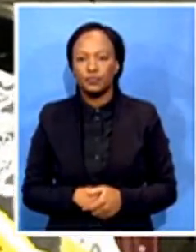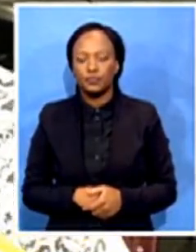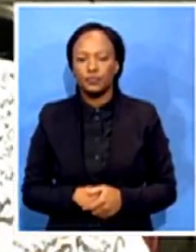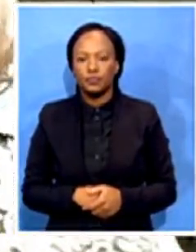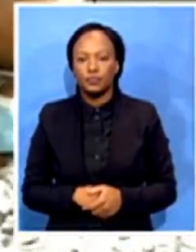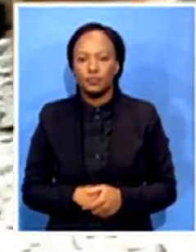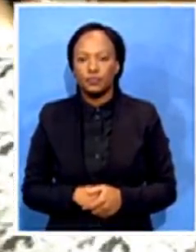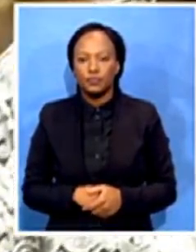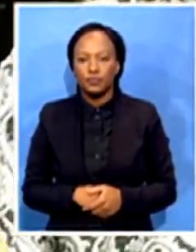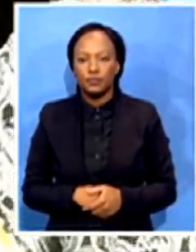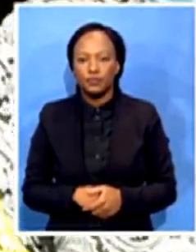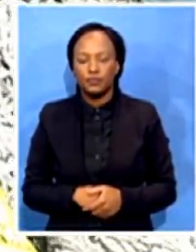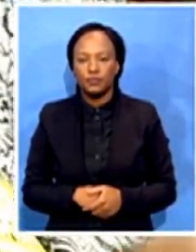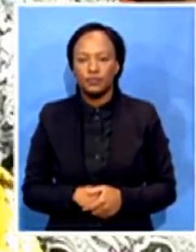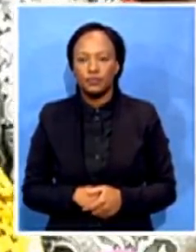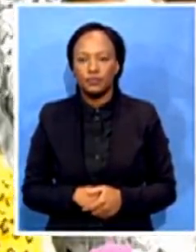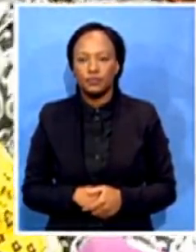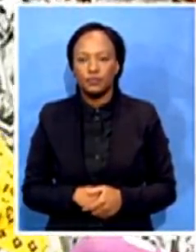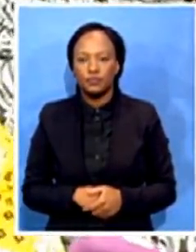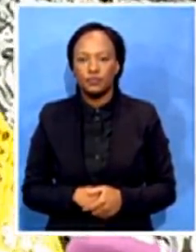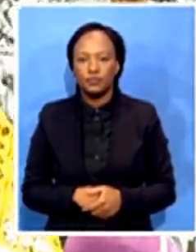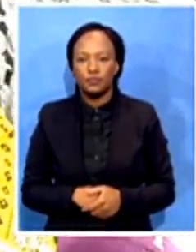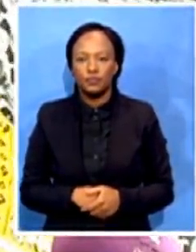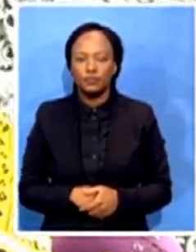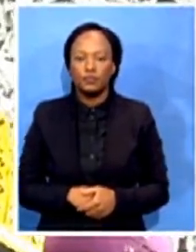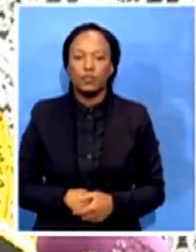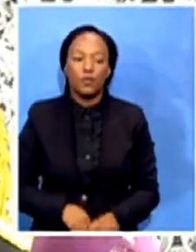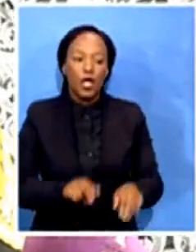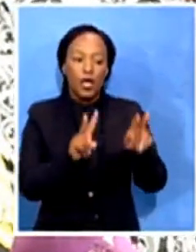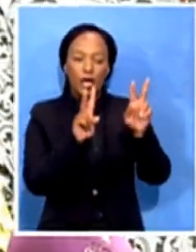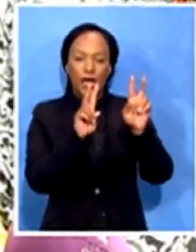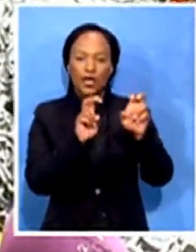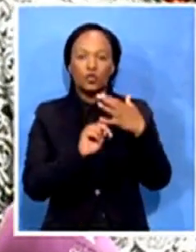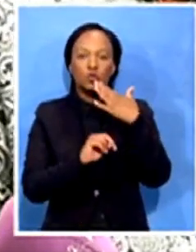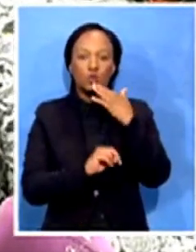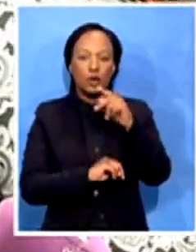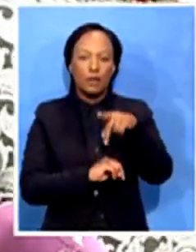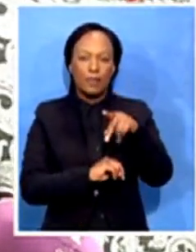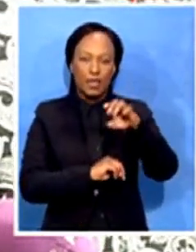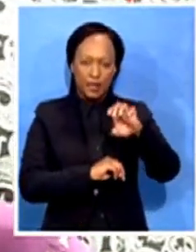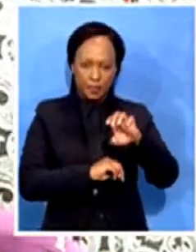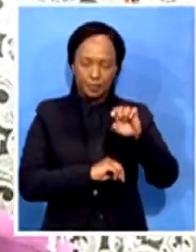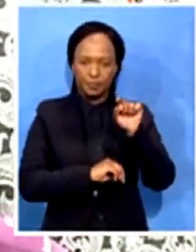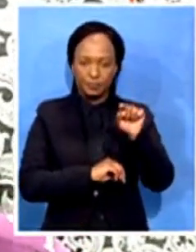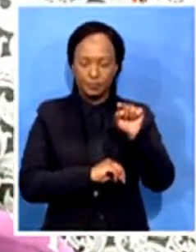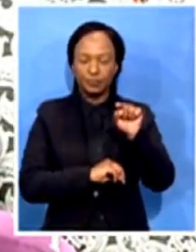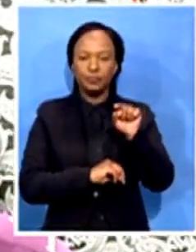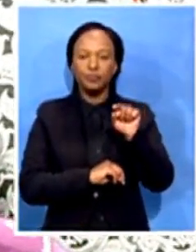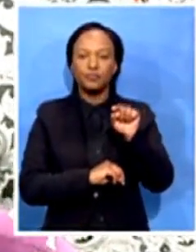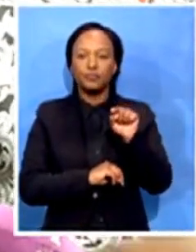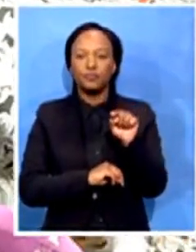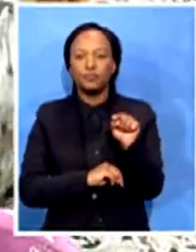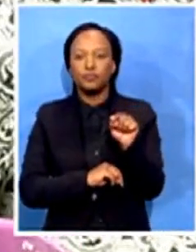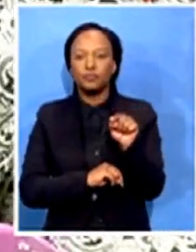issue. On the issue of the PPE, we are managing it like we have a task team that is linked